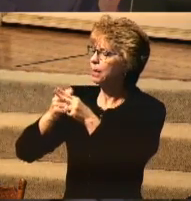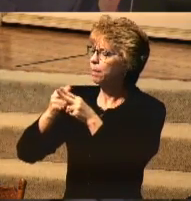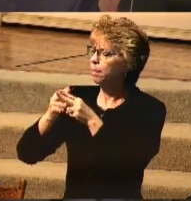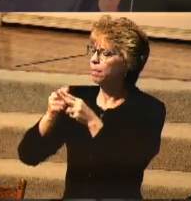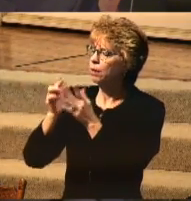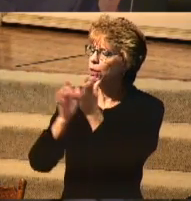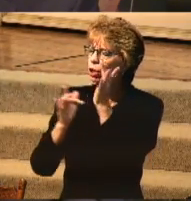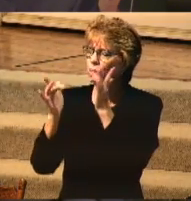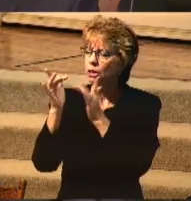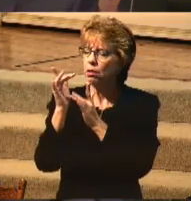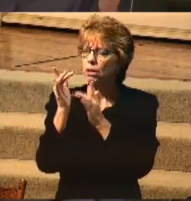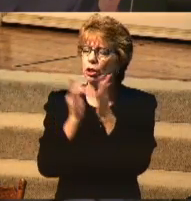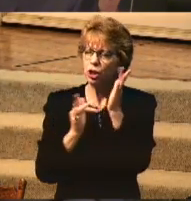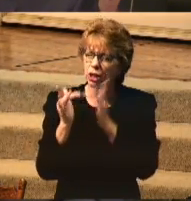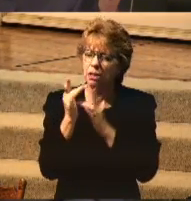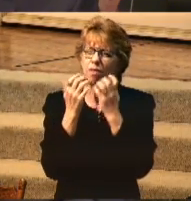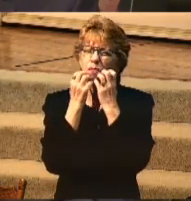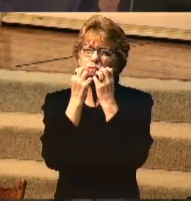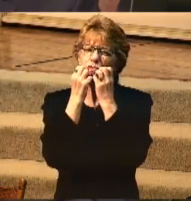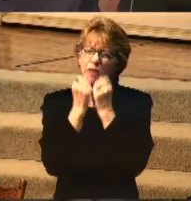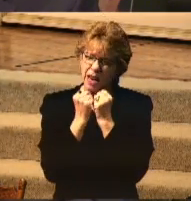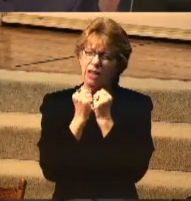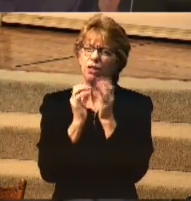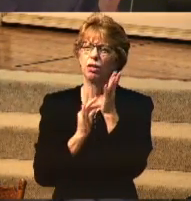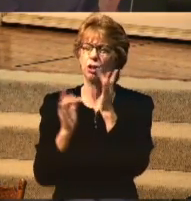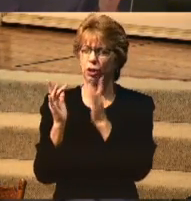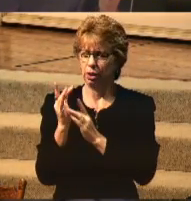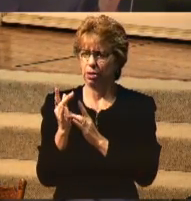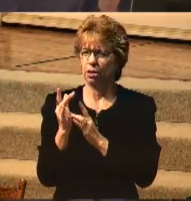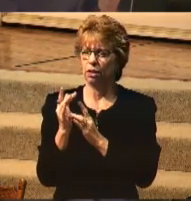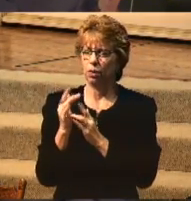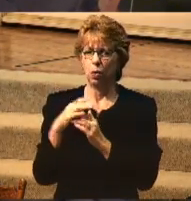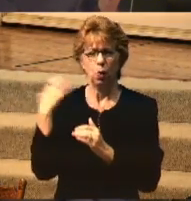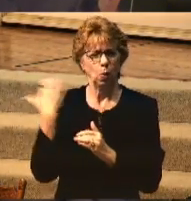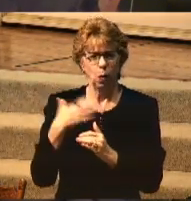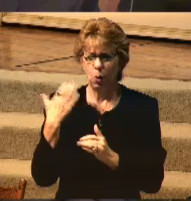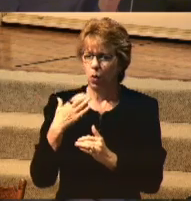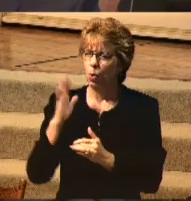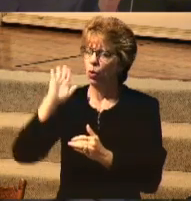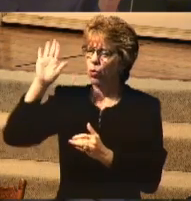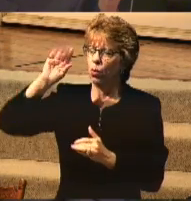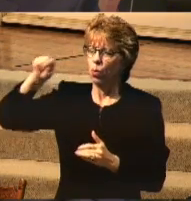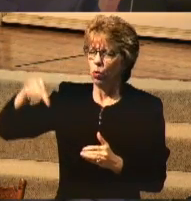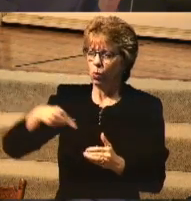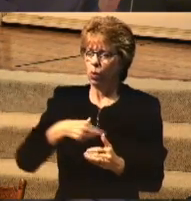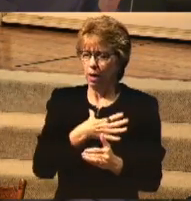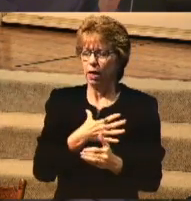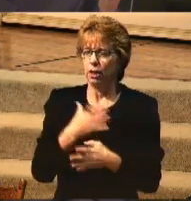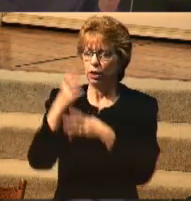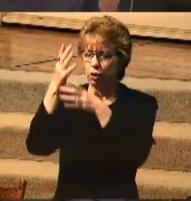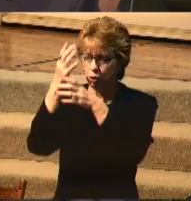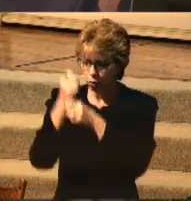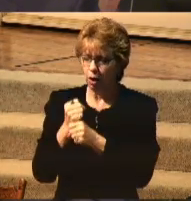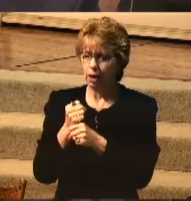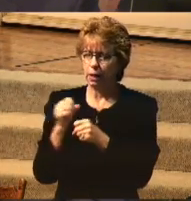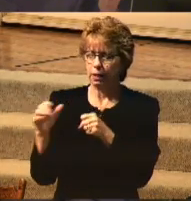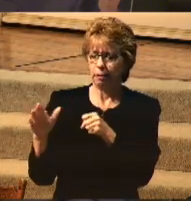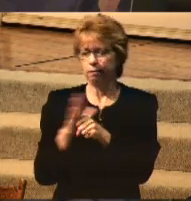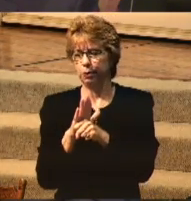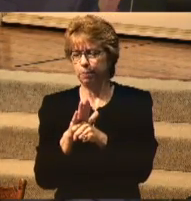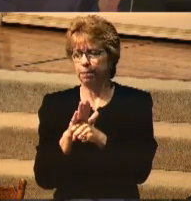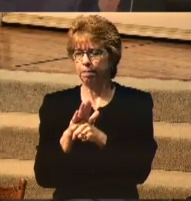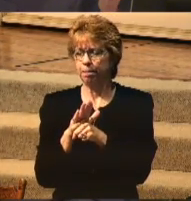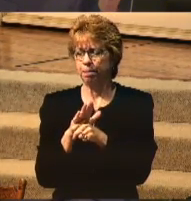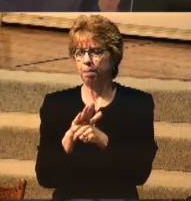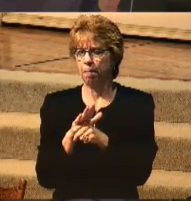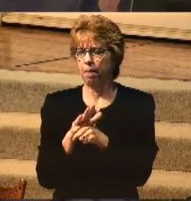Jesus, Jesus, precious Jesus, oh, for grace to trust Him more. Thank